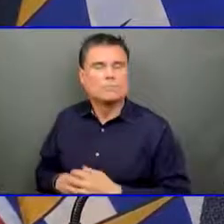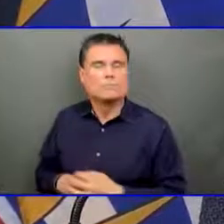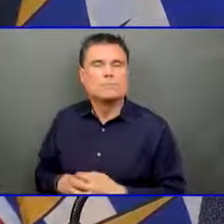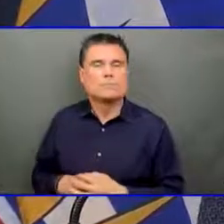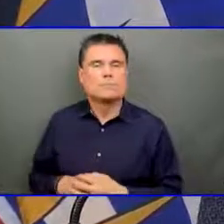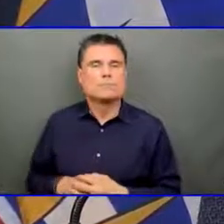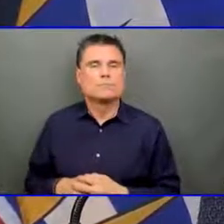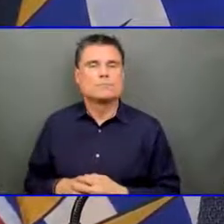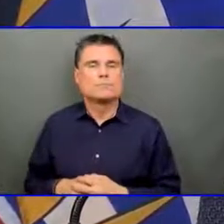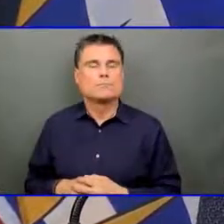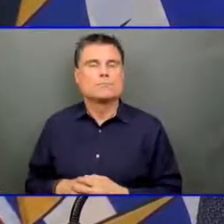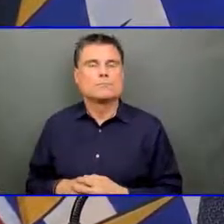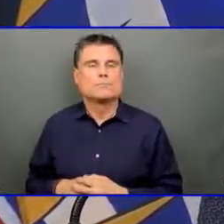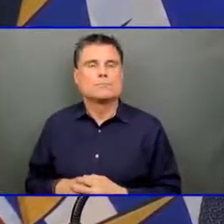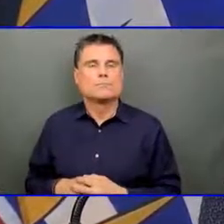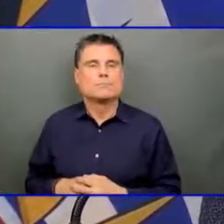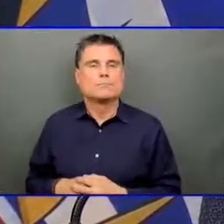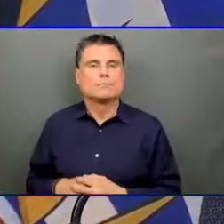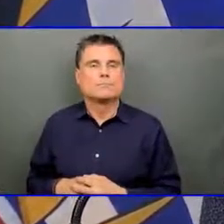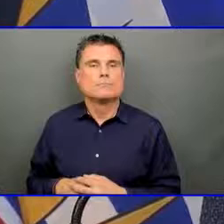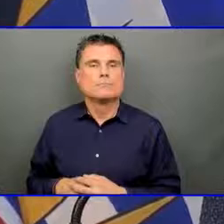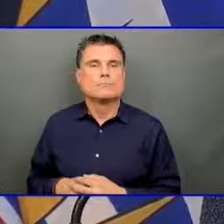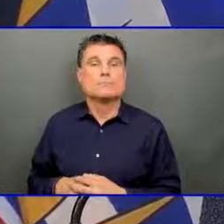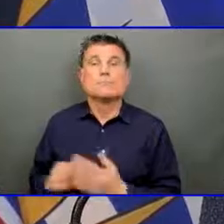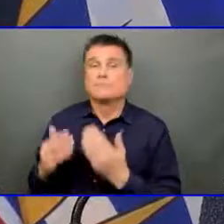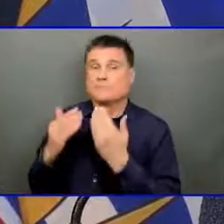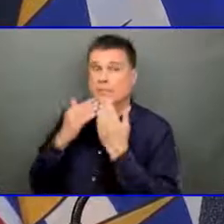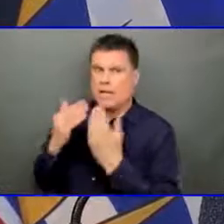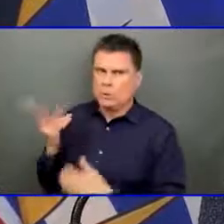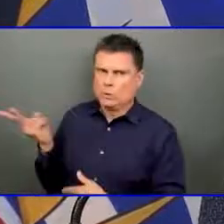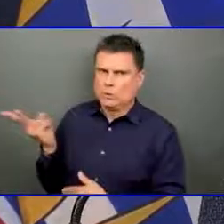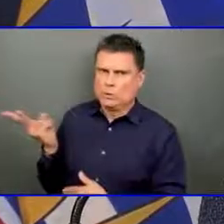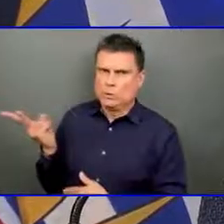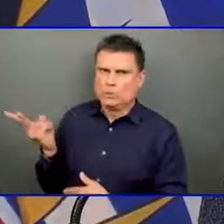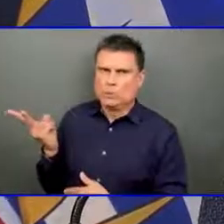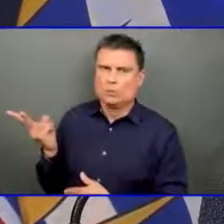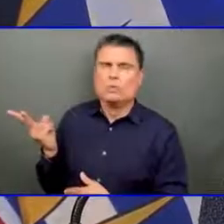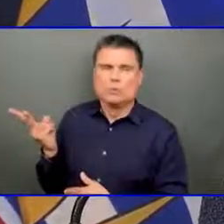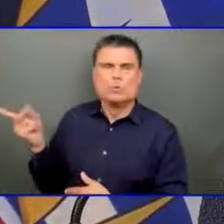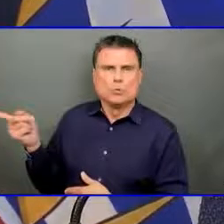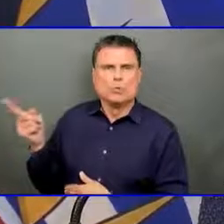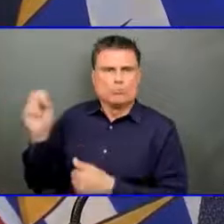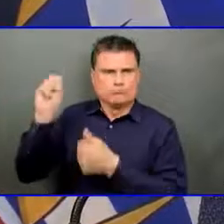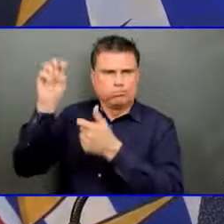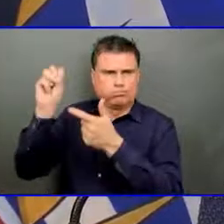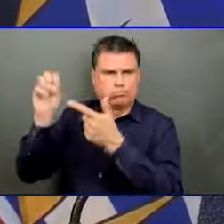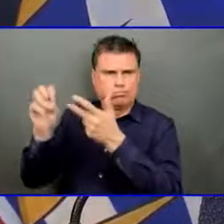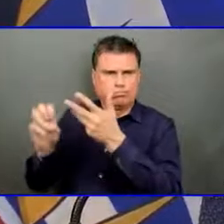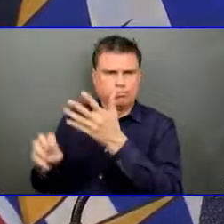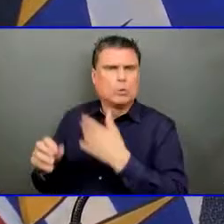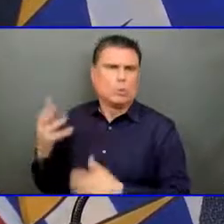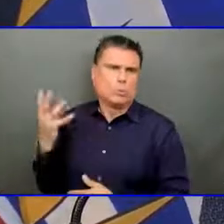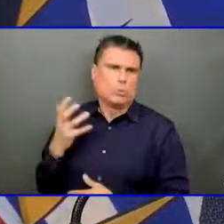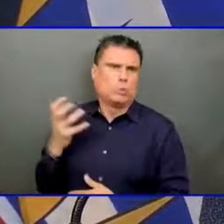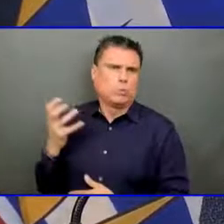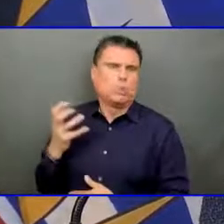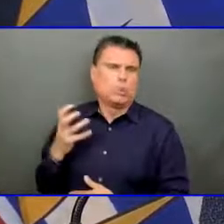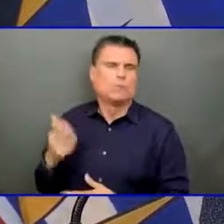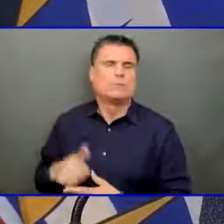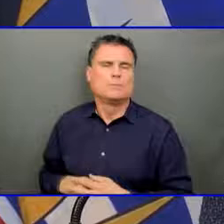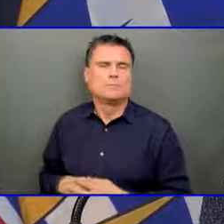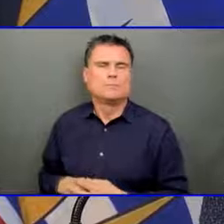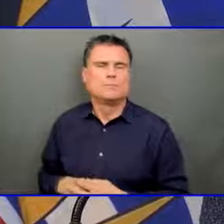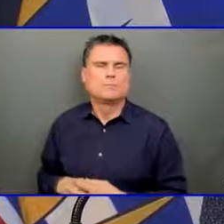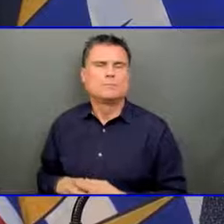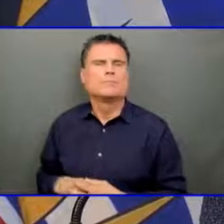Thank you very much, Dr. Henry, and thank you very much for every briefing for the past year. It's been quite extraordinary. Just want to ask, given our frustrating